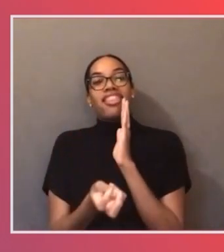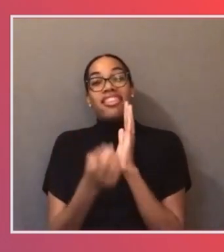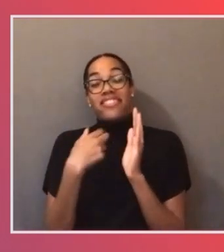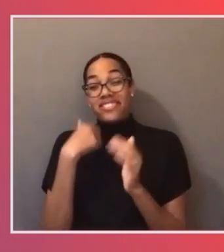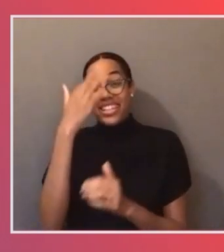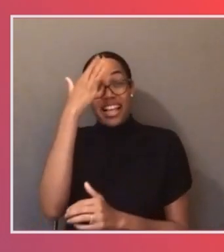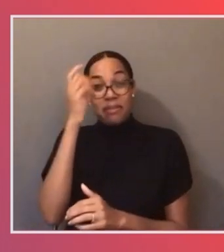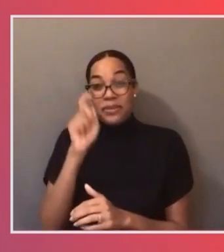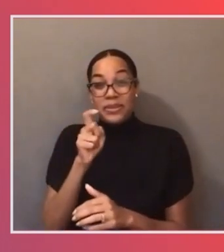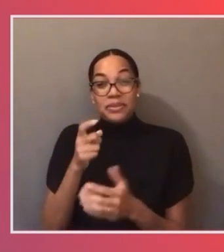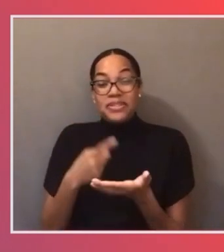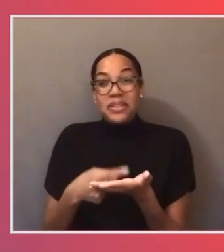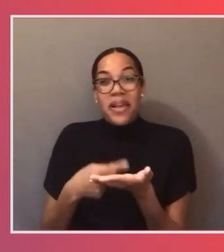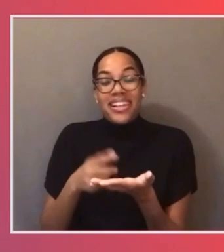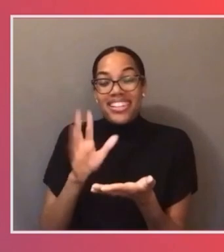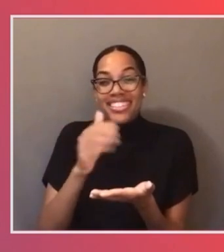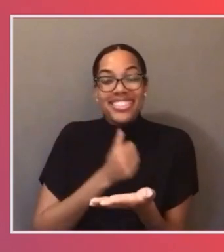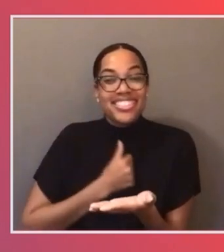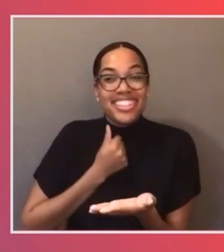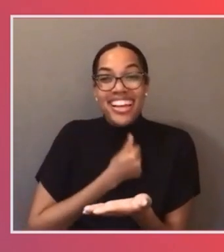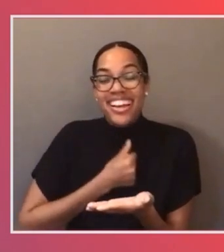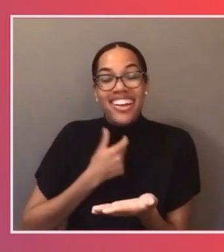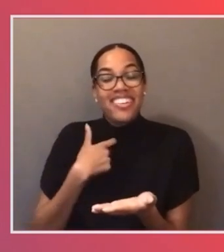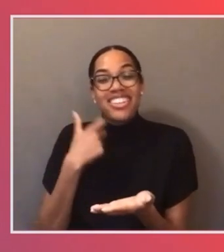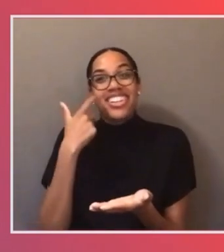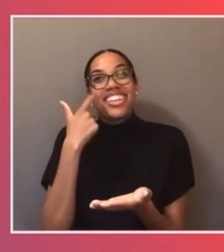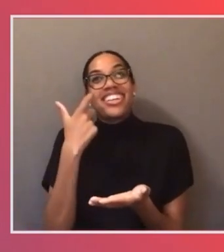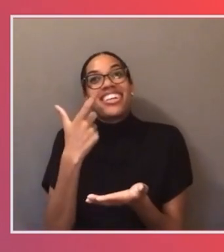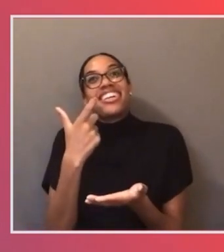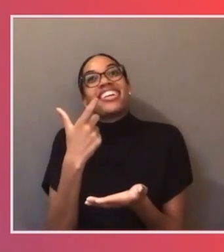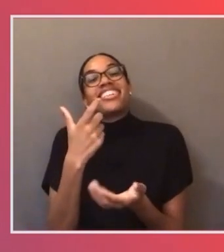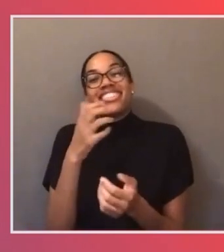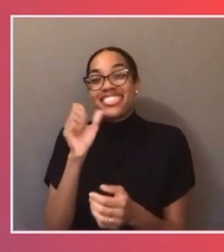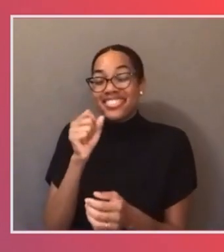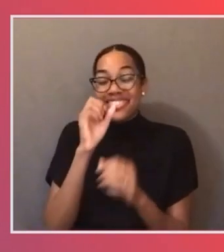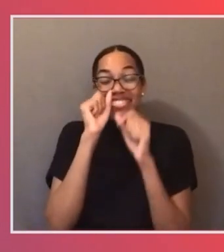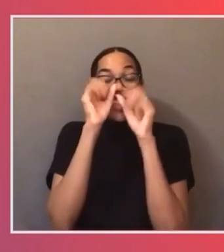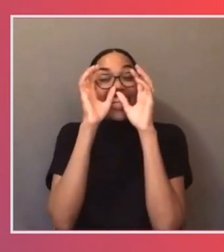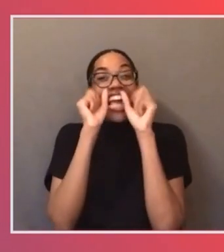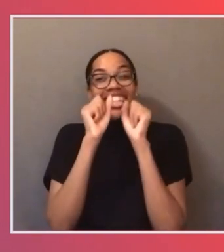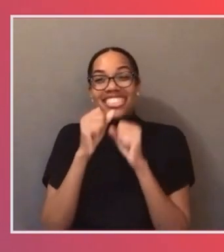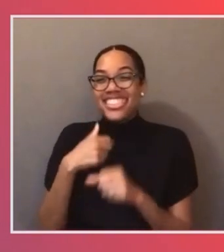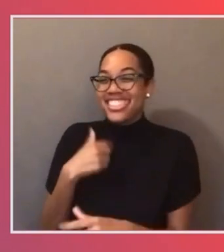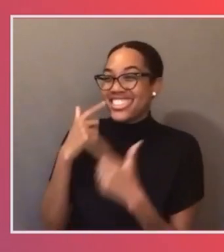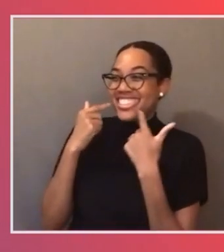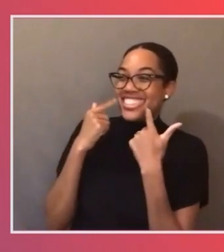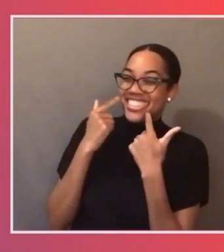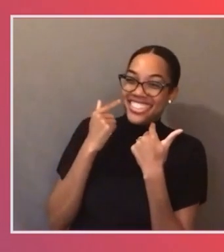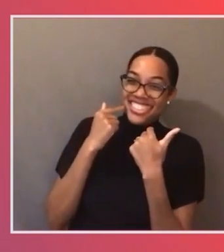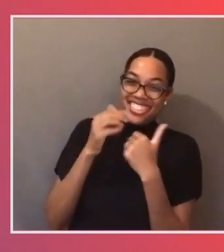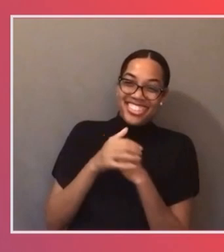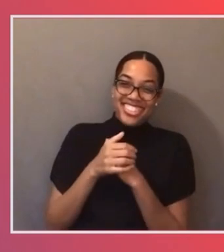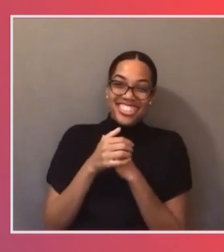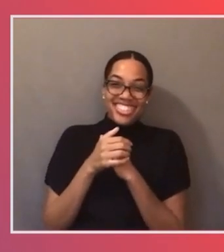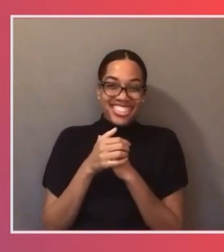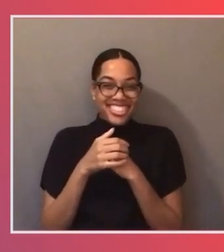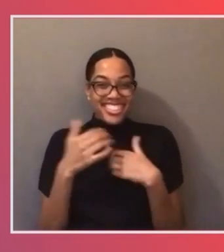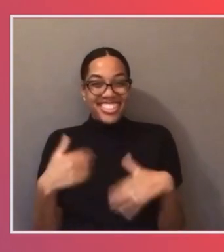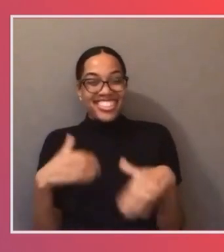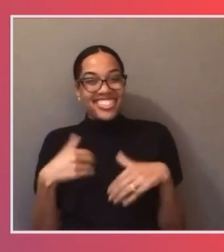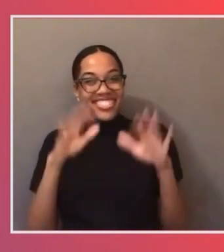was fantastic. Hello. With this? My goodness.